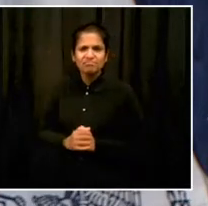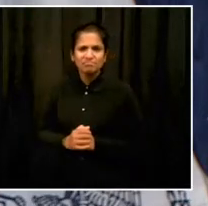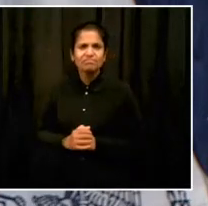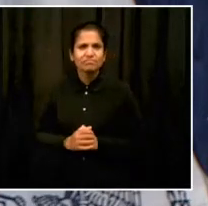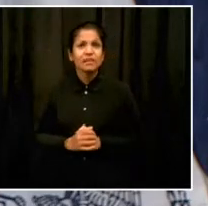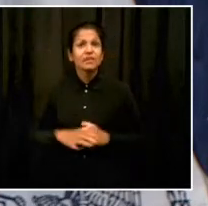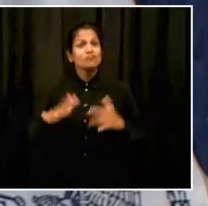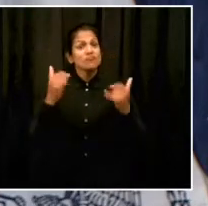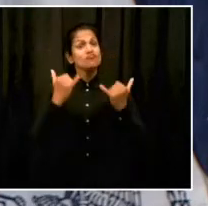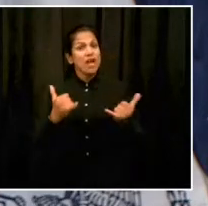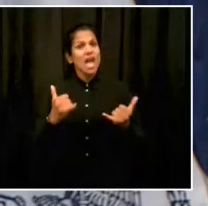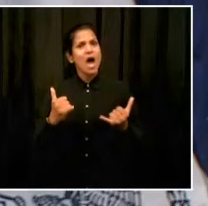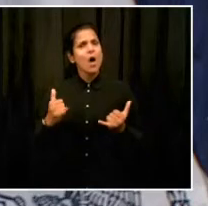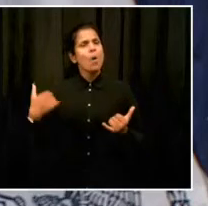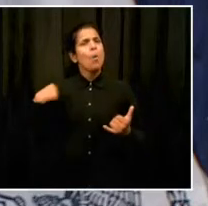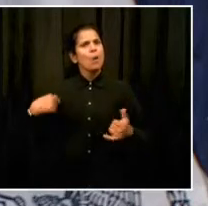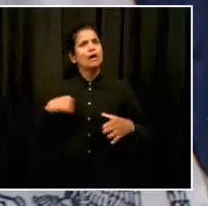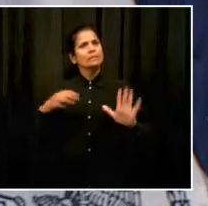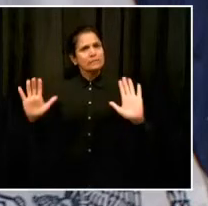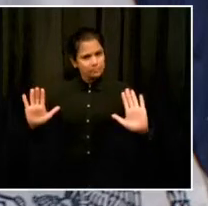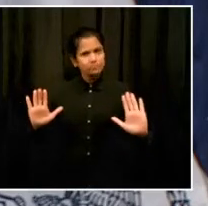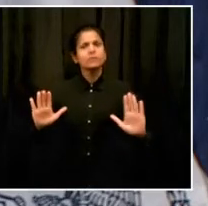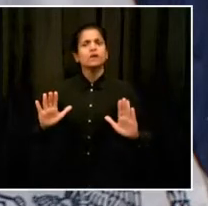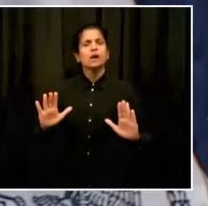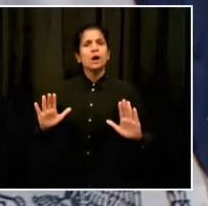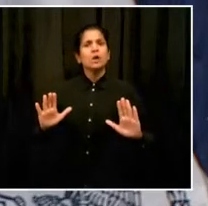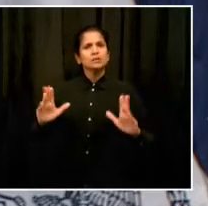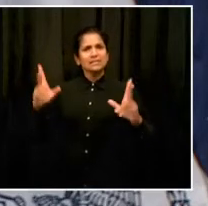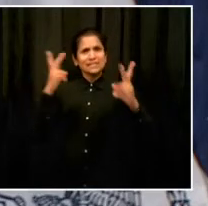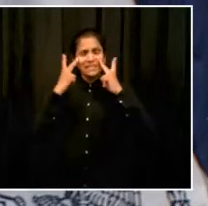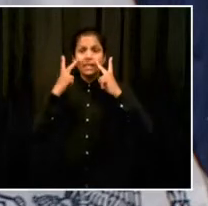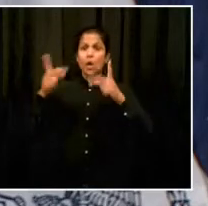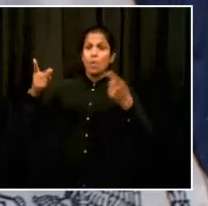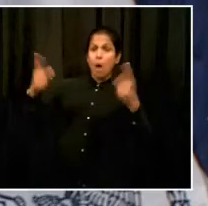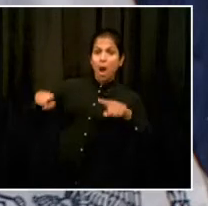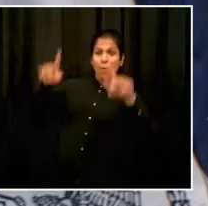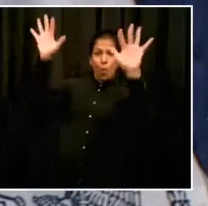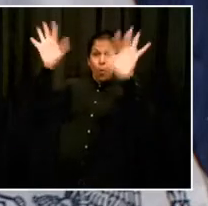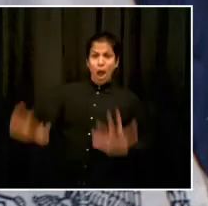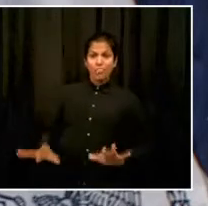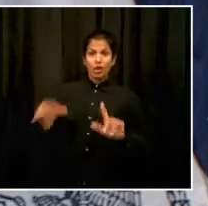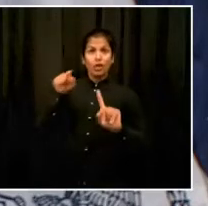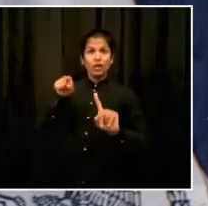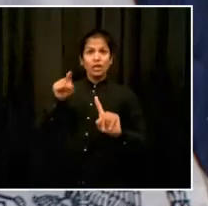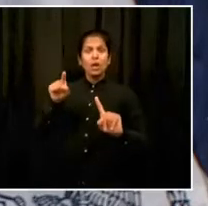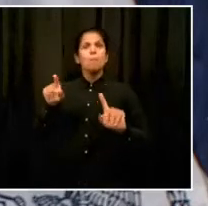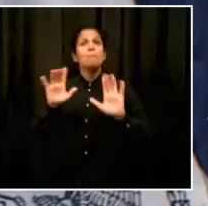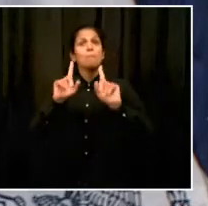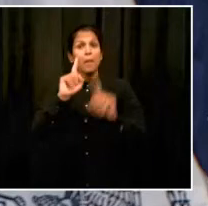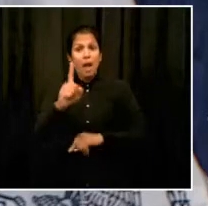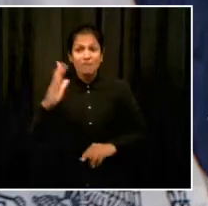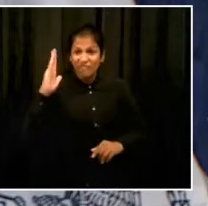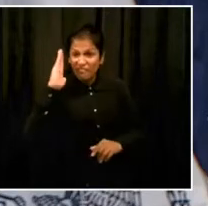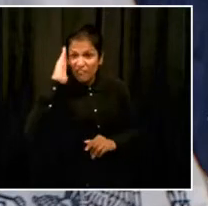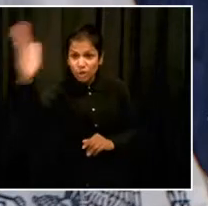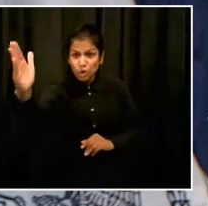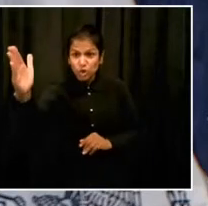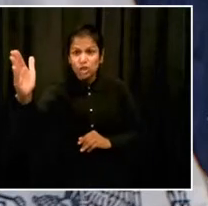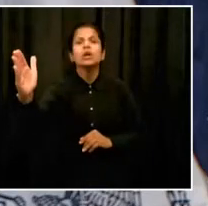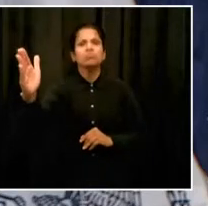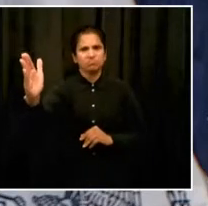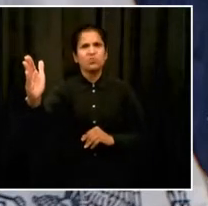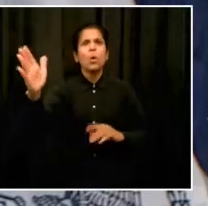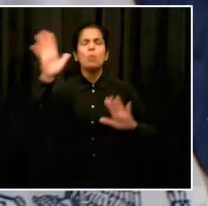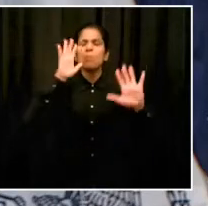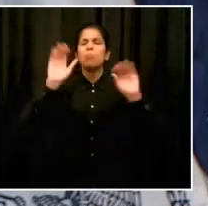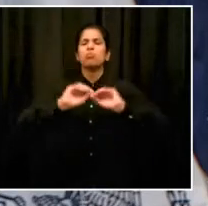huge challenges. But the future looks very, very different. The future looks very much better. The